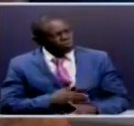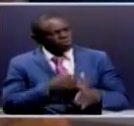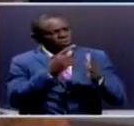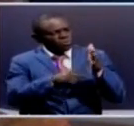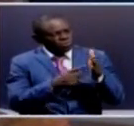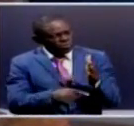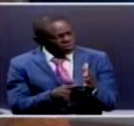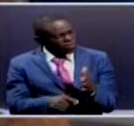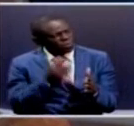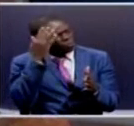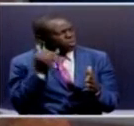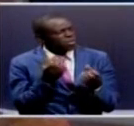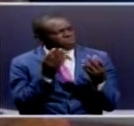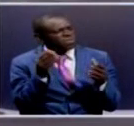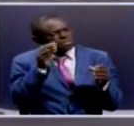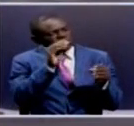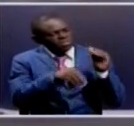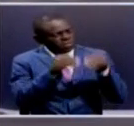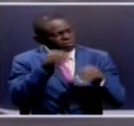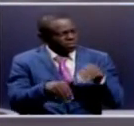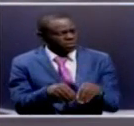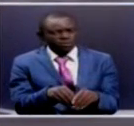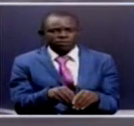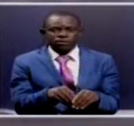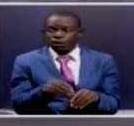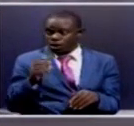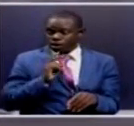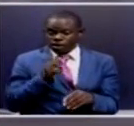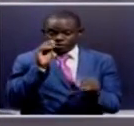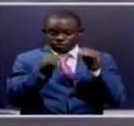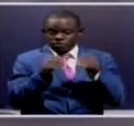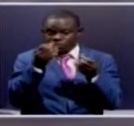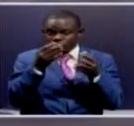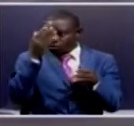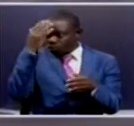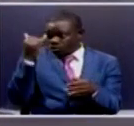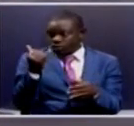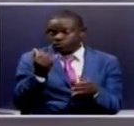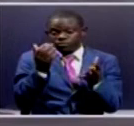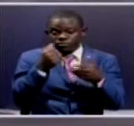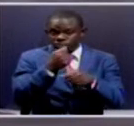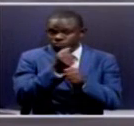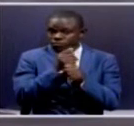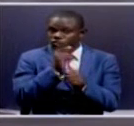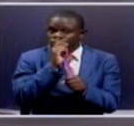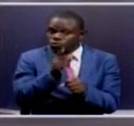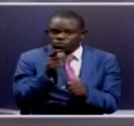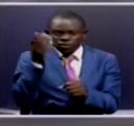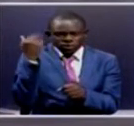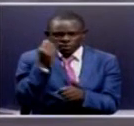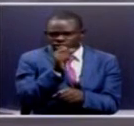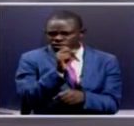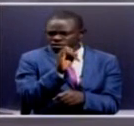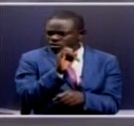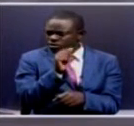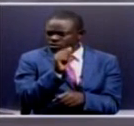Is to make sure that people don't waver away from the Siavonga